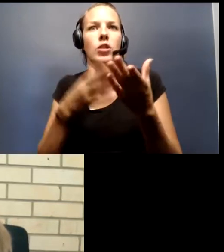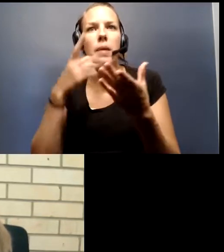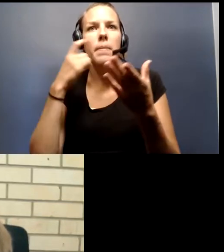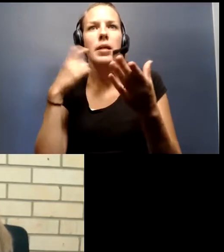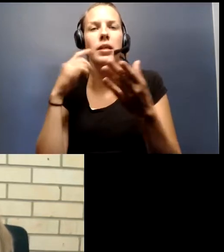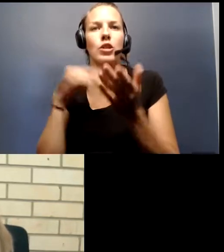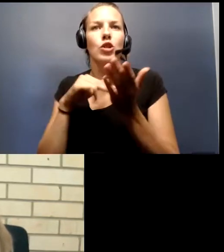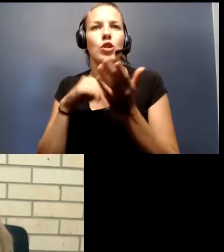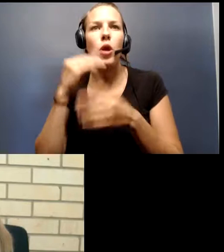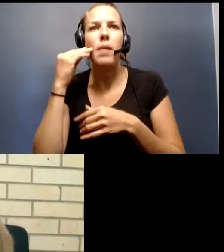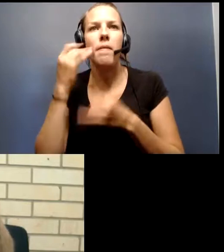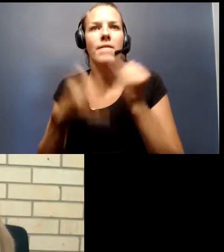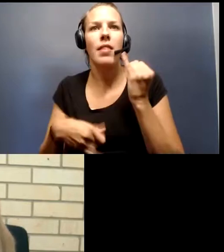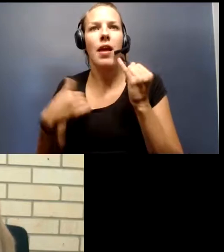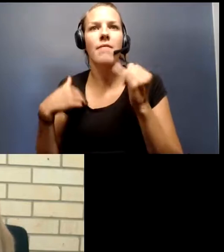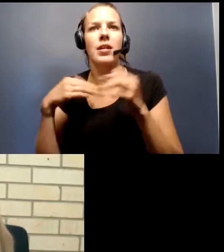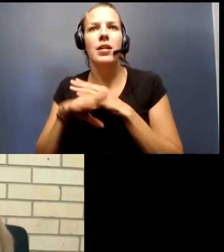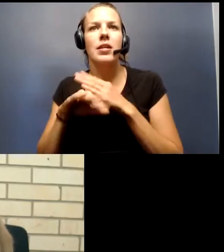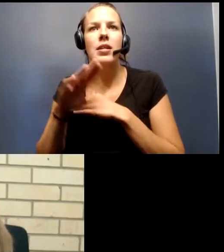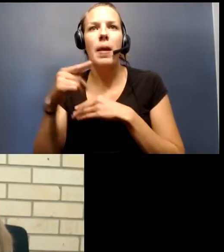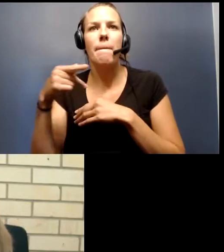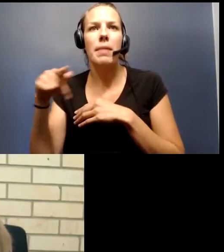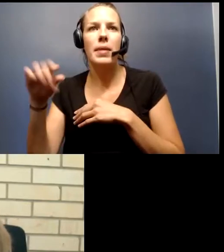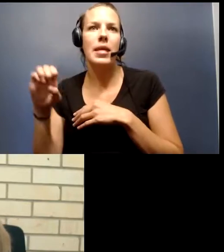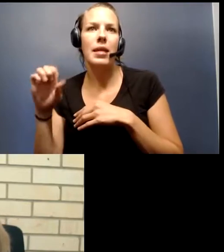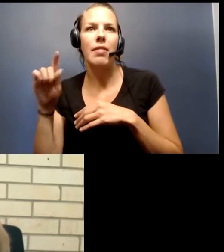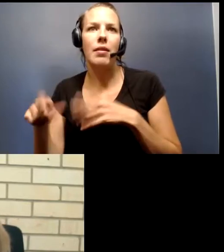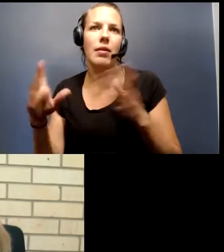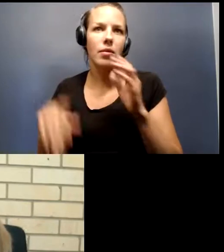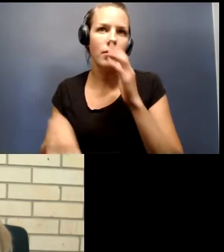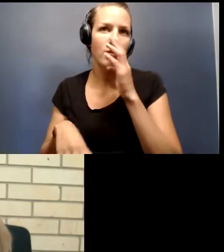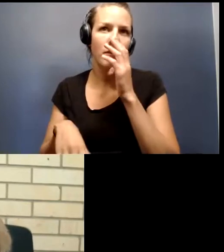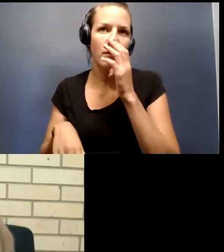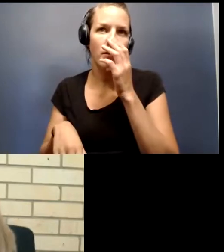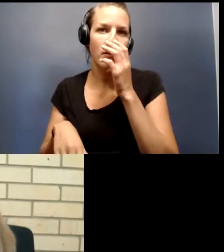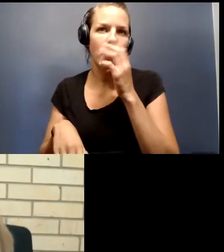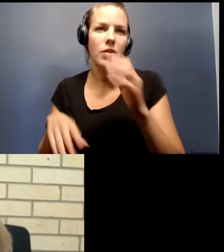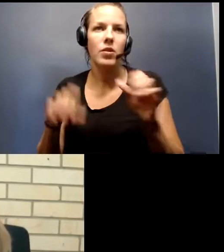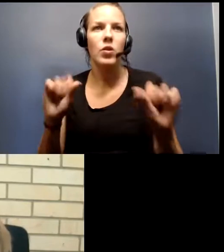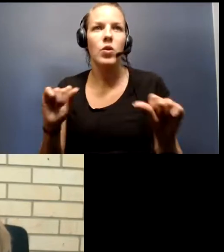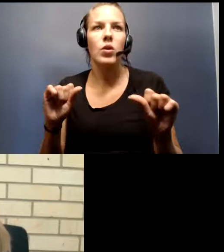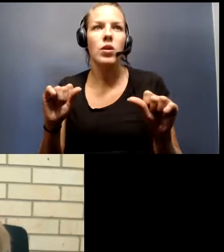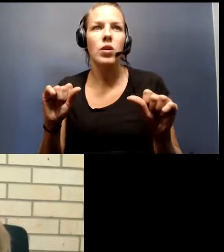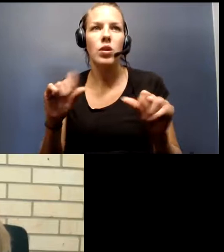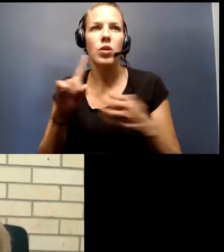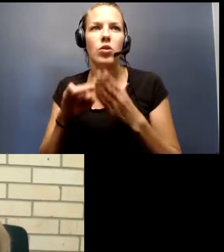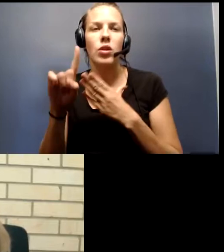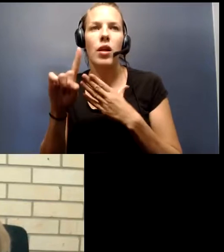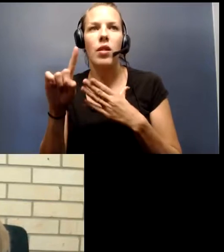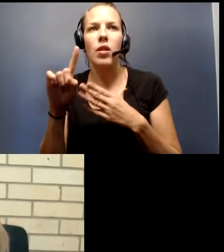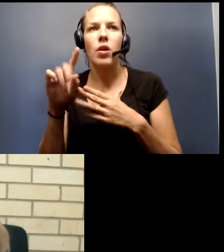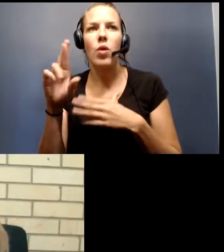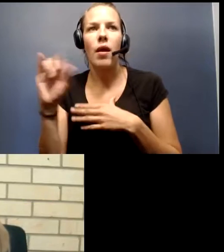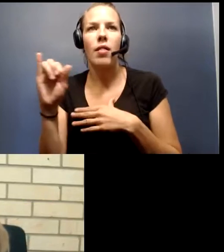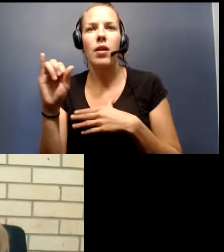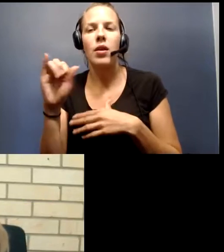homes finally got access to the PPE that they needed. But you can always go in and check any